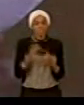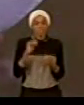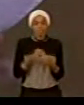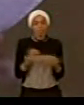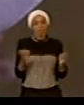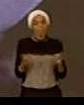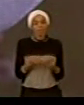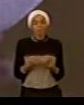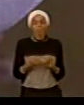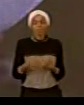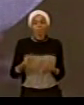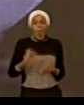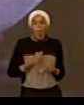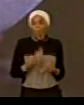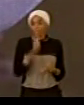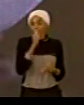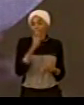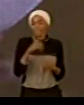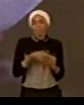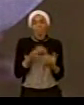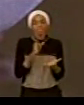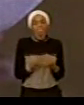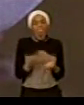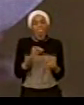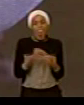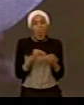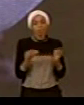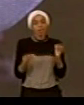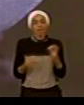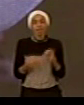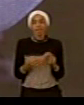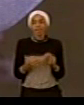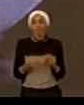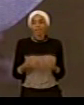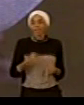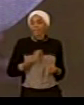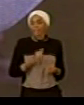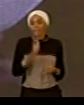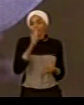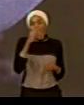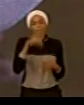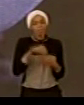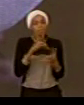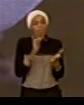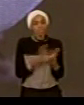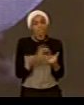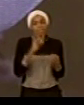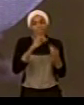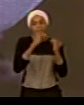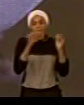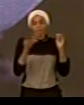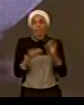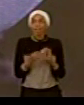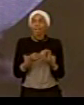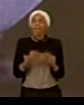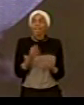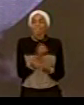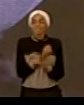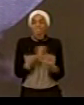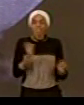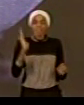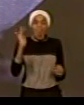that number. I am in that number, the number of the